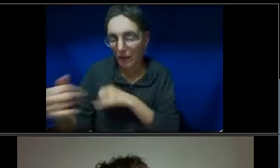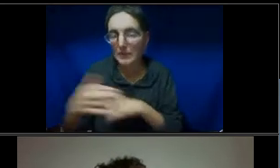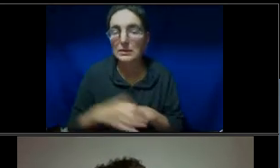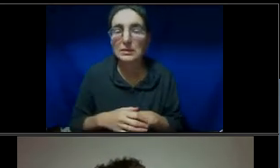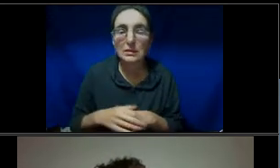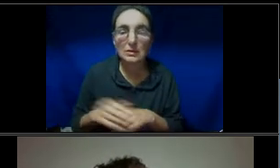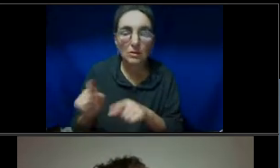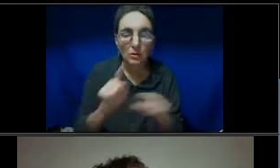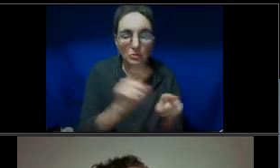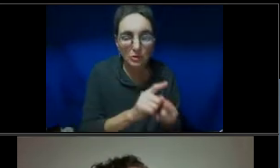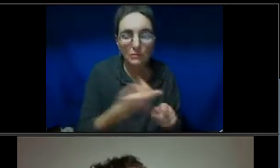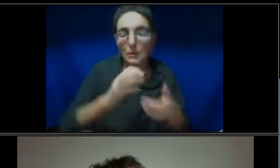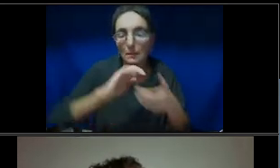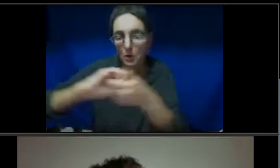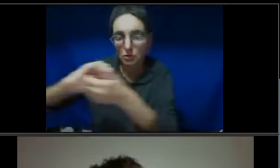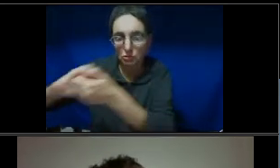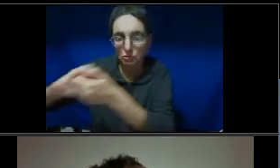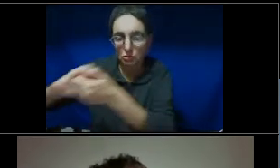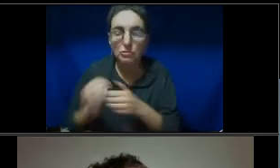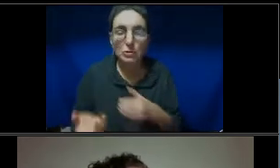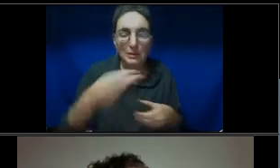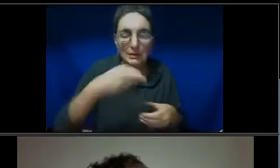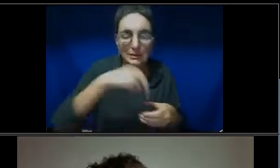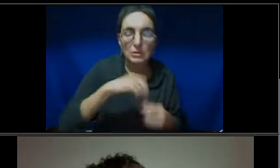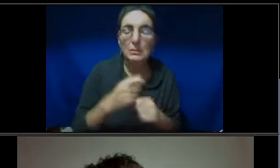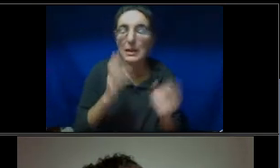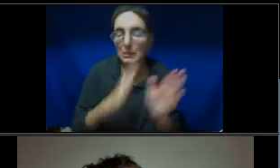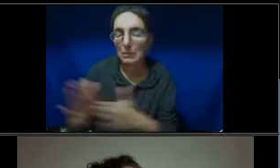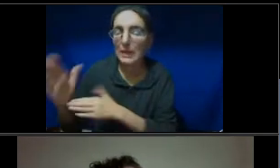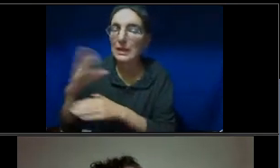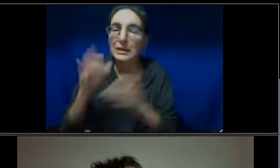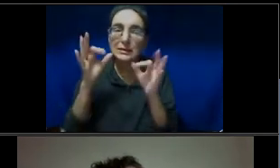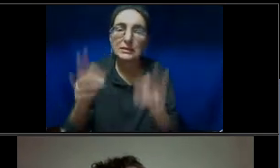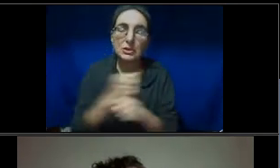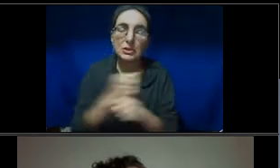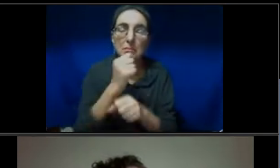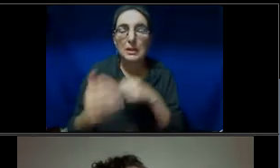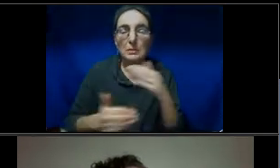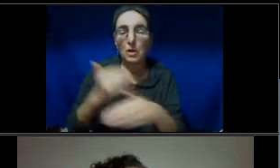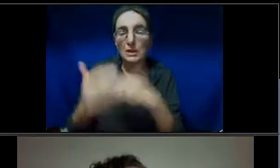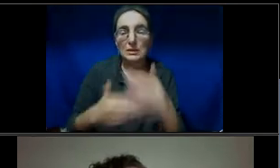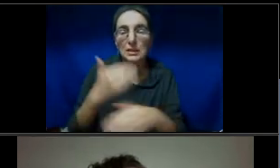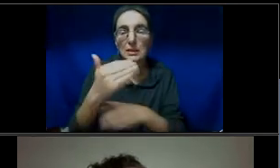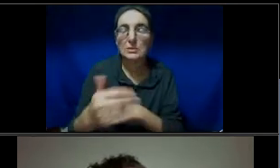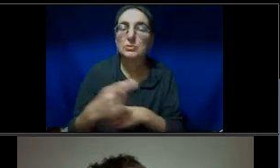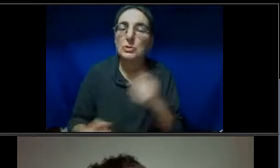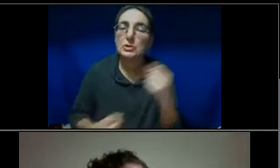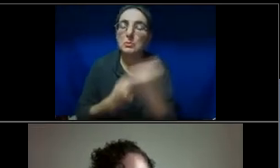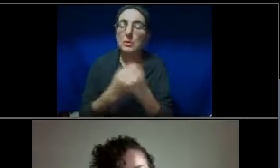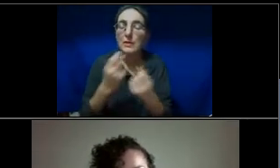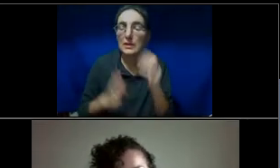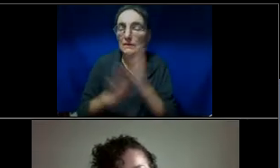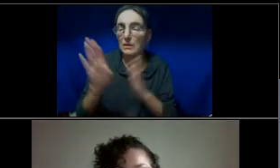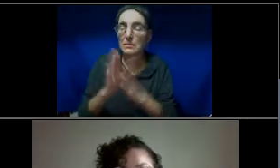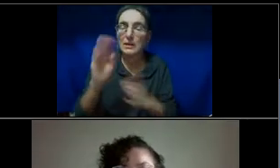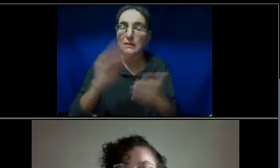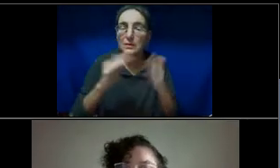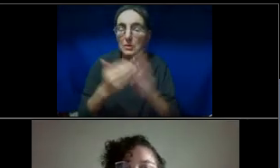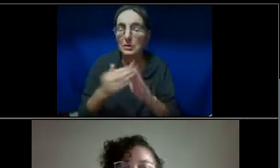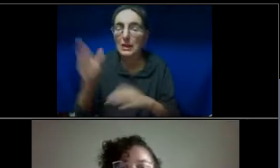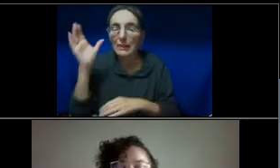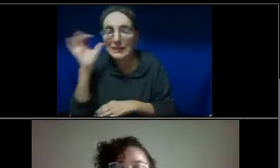in and influence transportation planning and decision-making processes, to support the development of community listening sessions, which